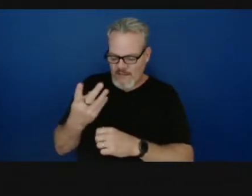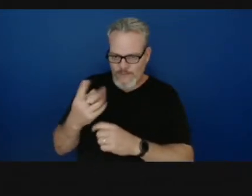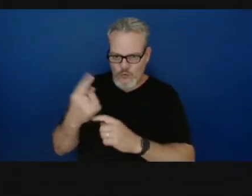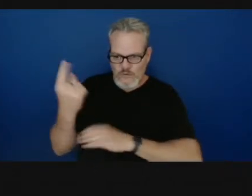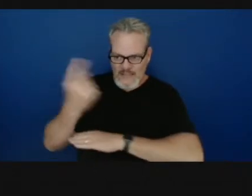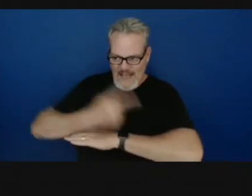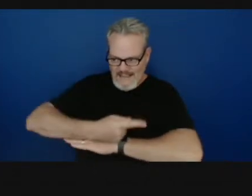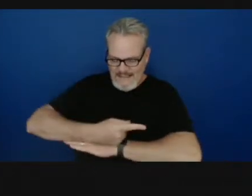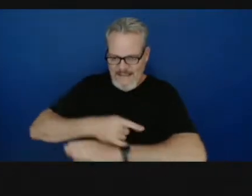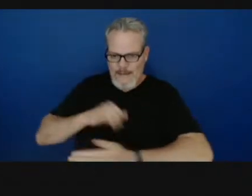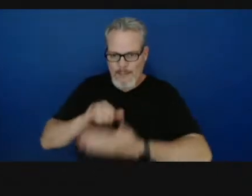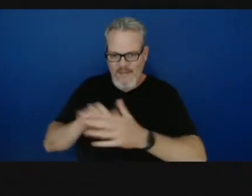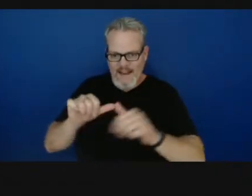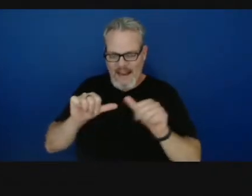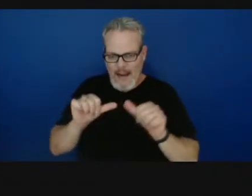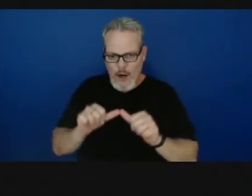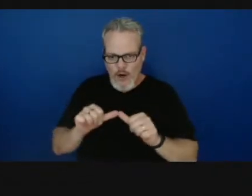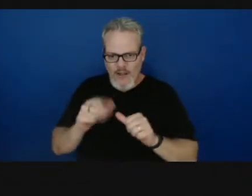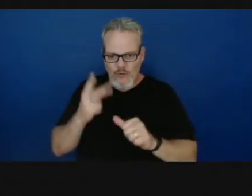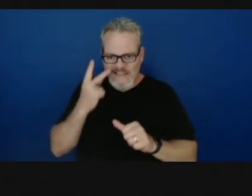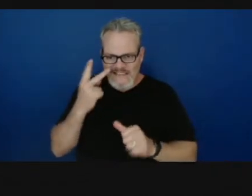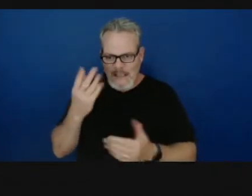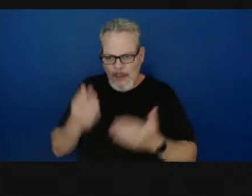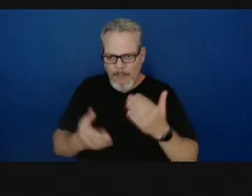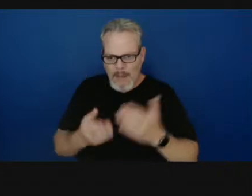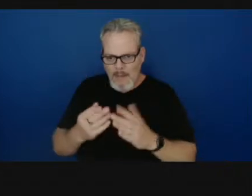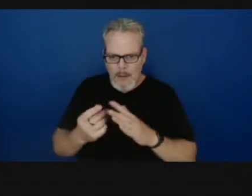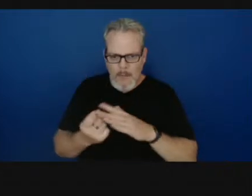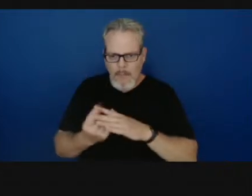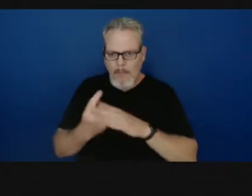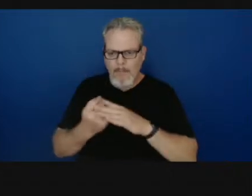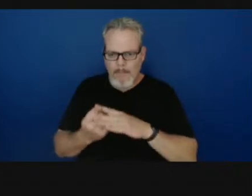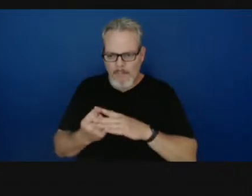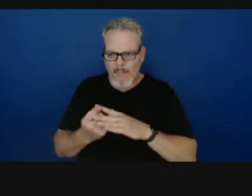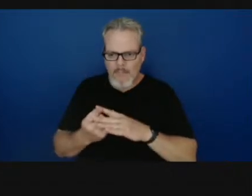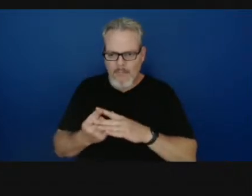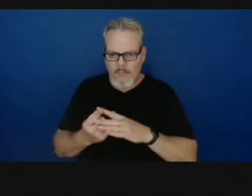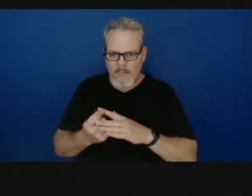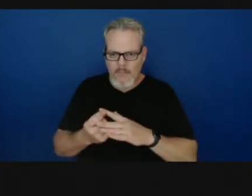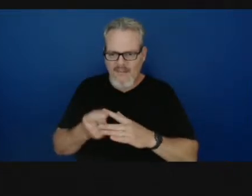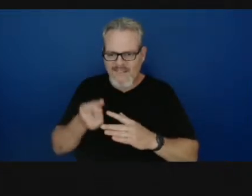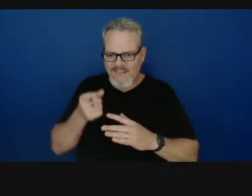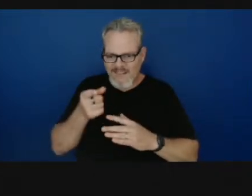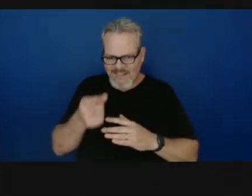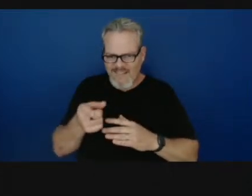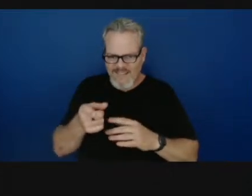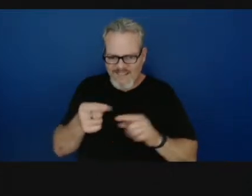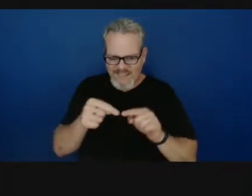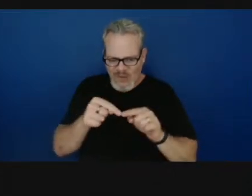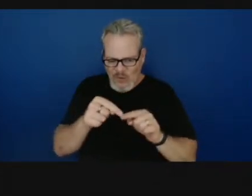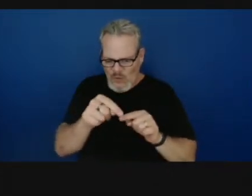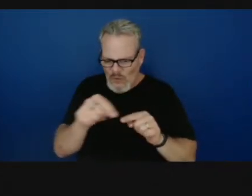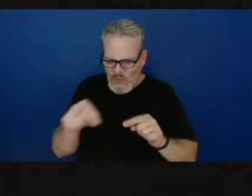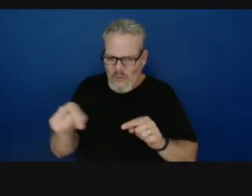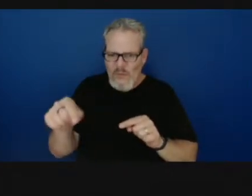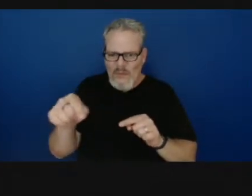overflows here. Maybe that was just a little hiccup. At this point in time, we really don't know.